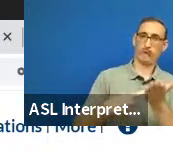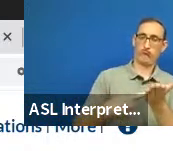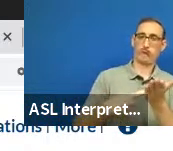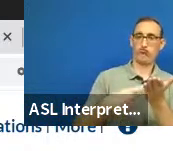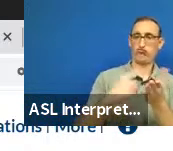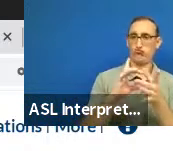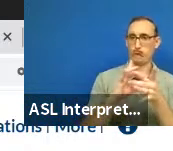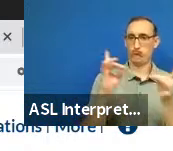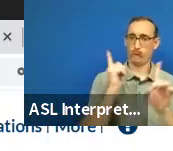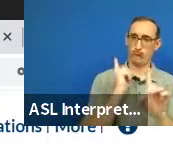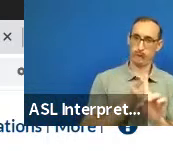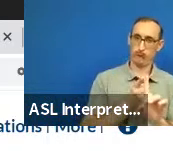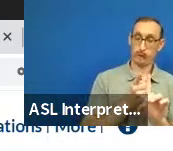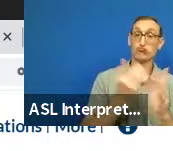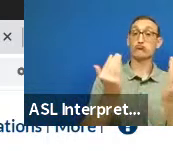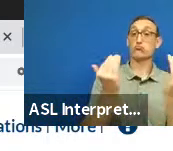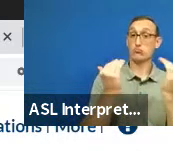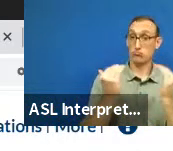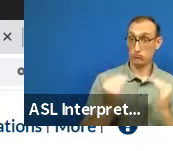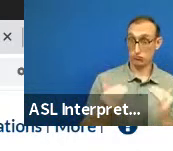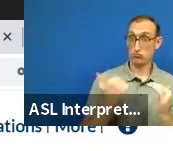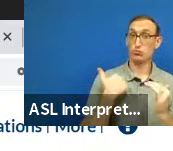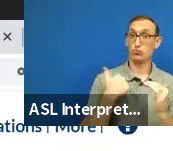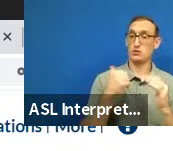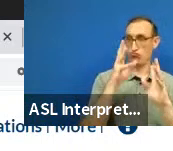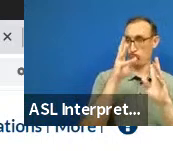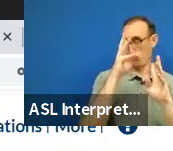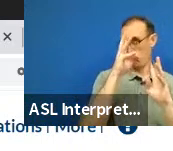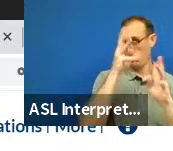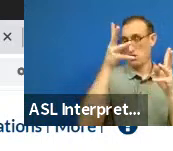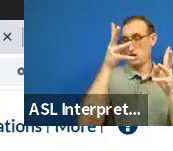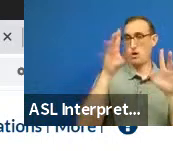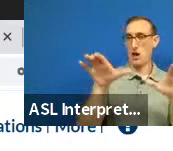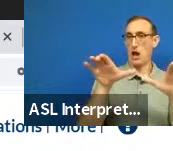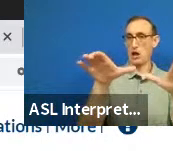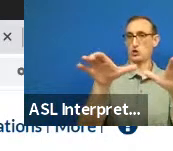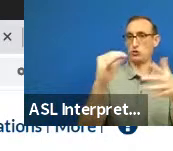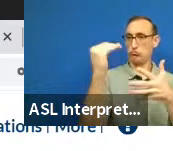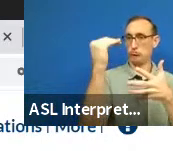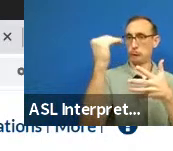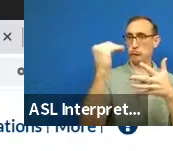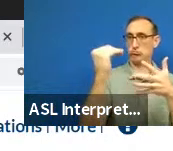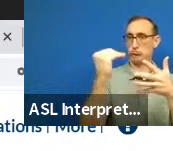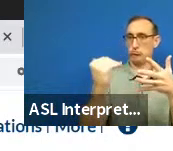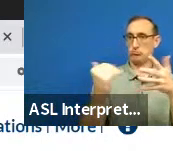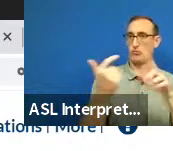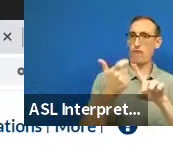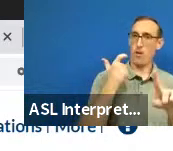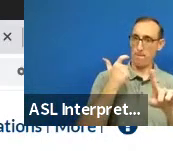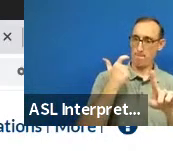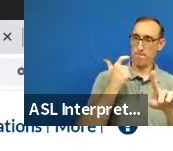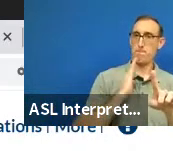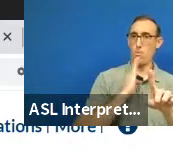steps based on those conversations, based on what needs to, what the board thought needed to happen.